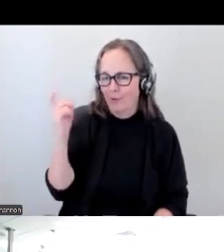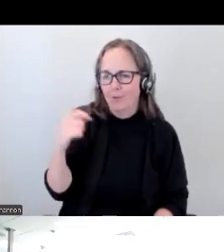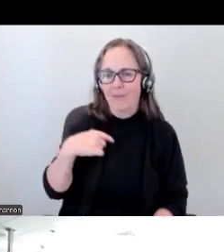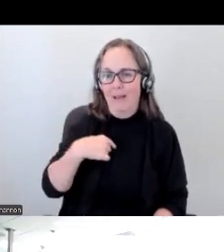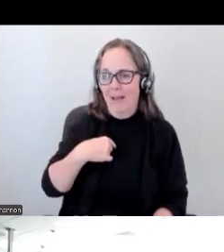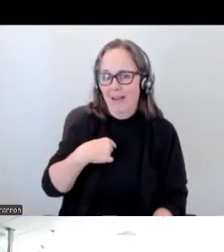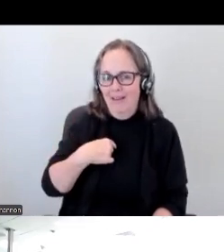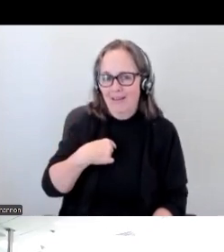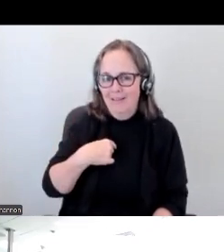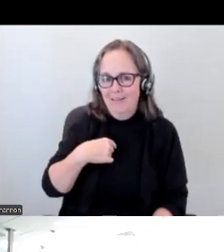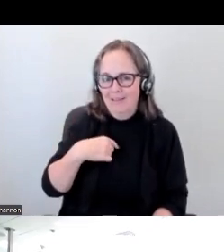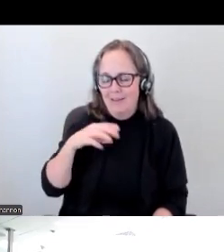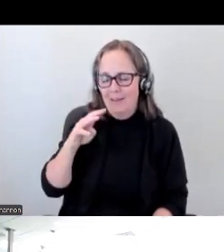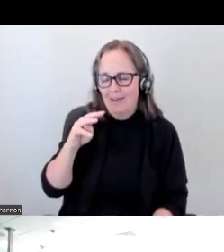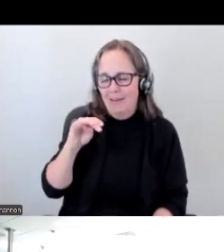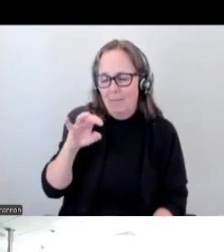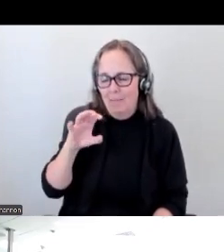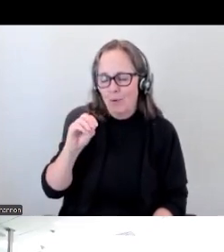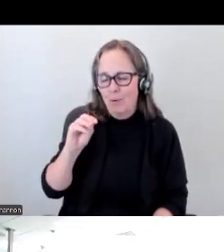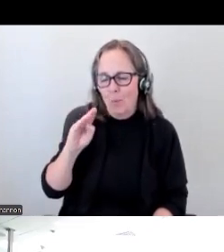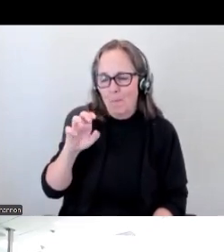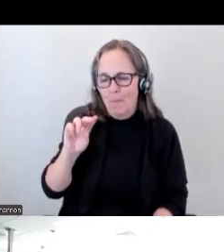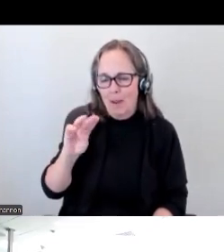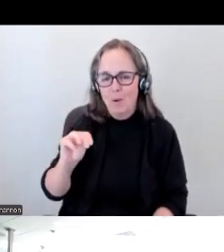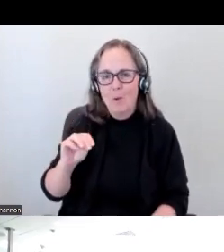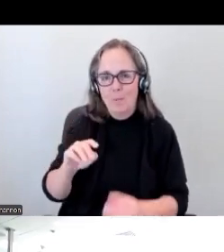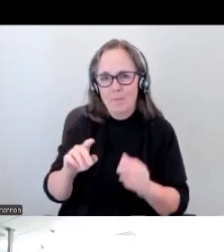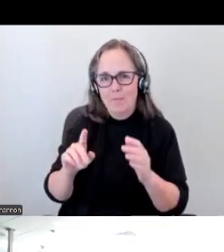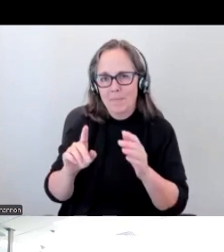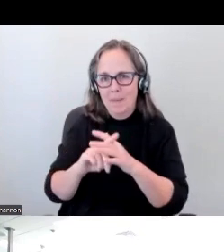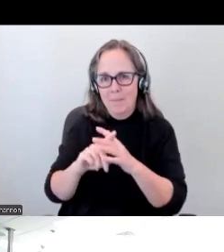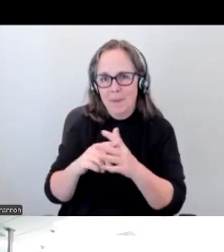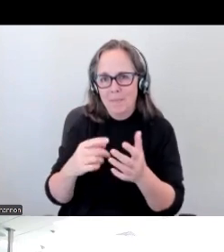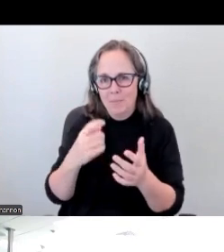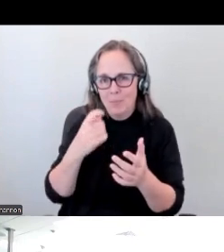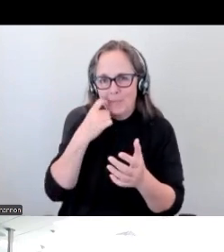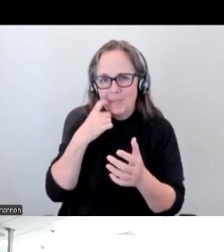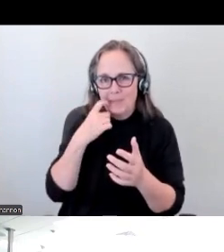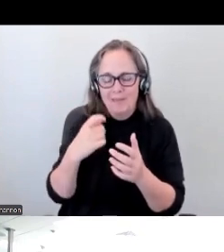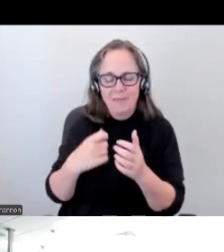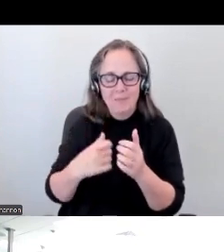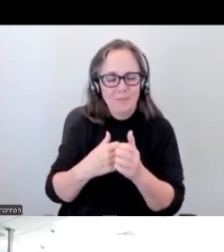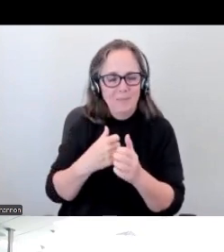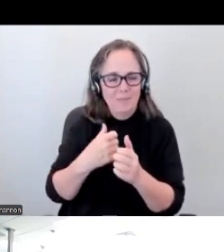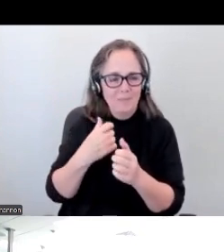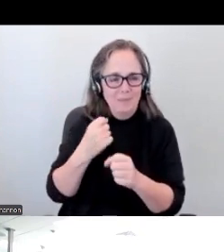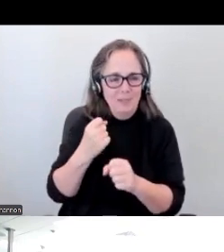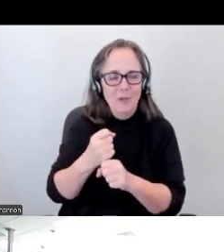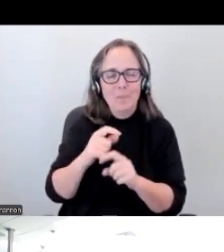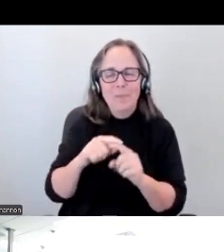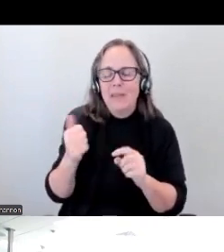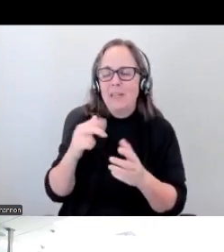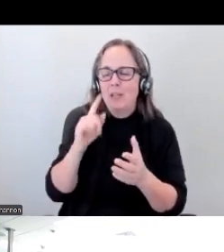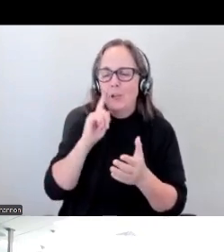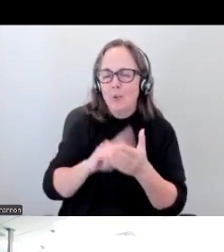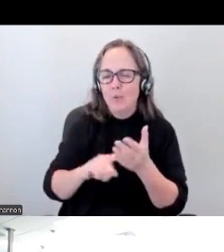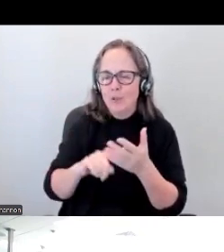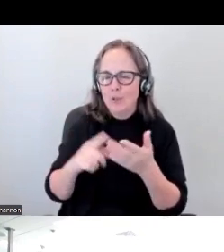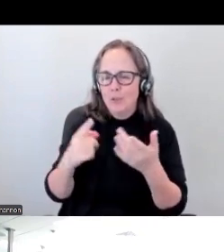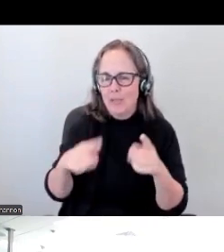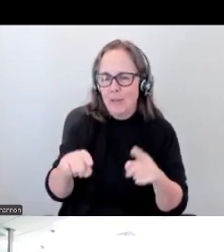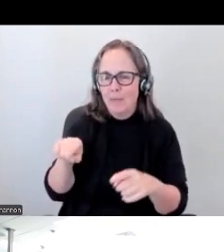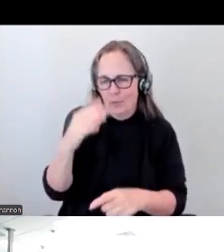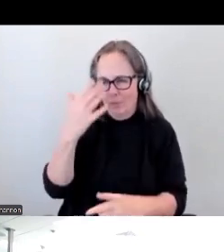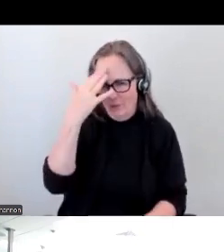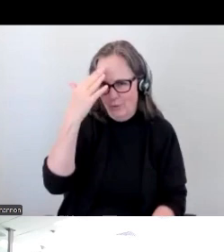actually microbiome come up several times frequently within the past year or so. But is there any research happening that you